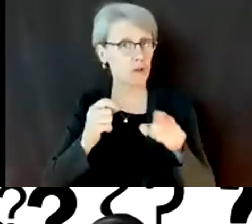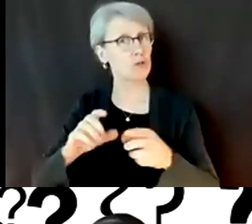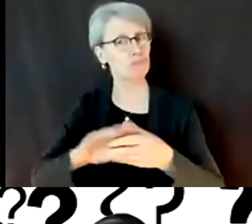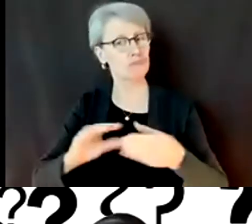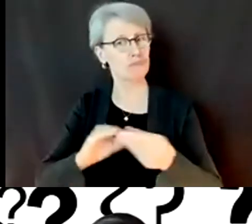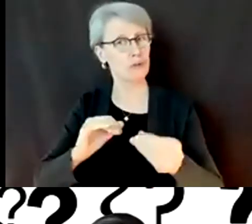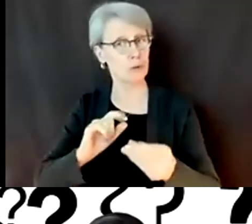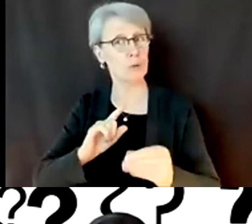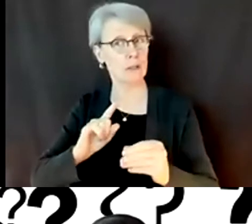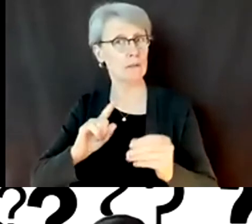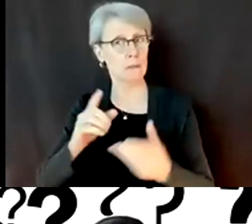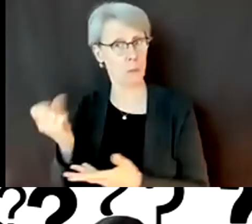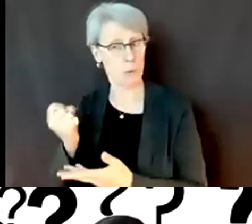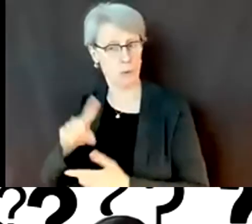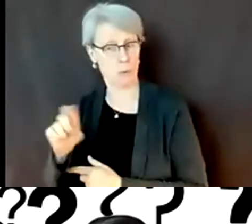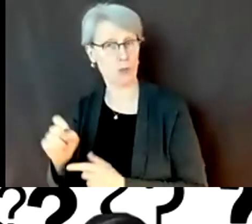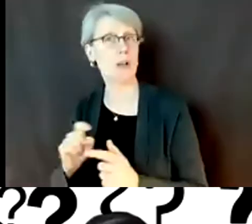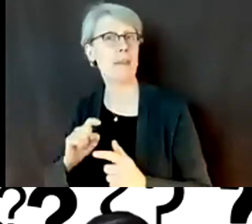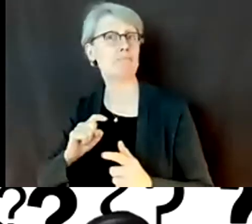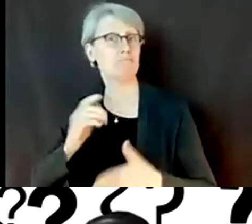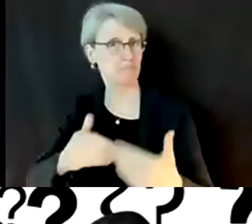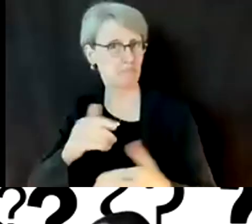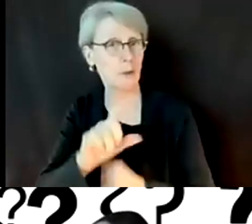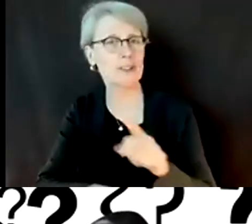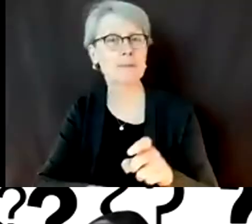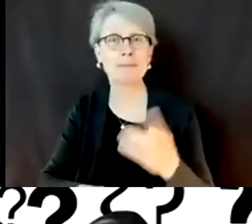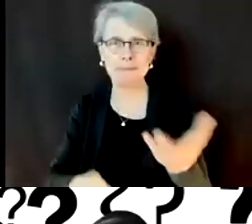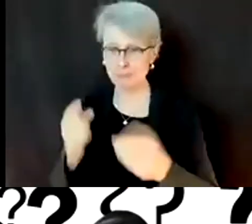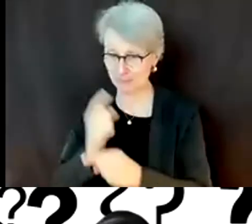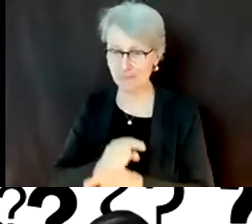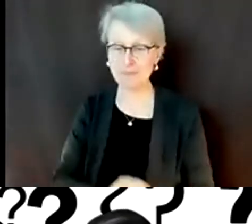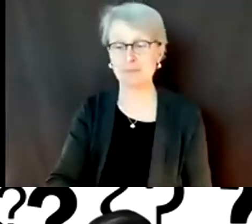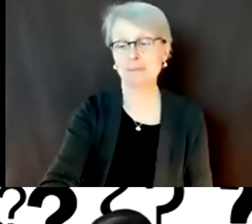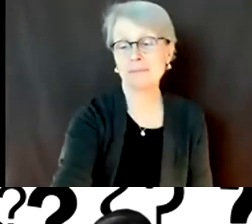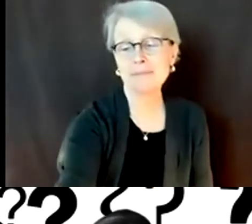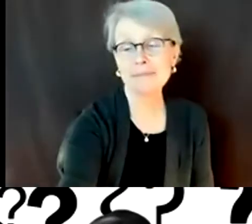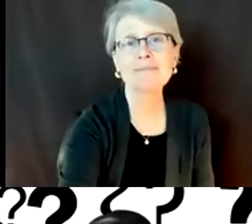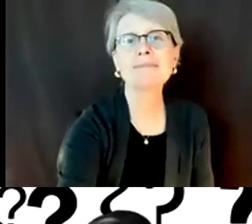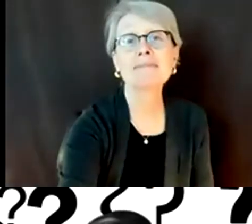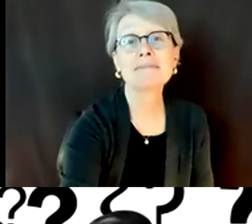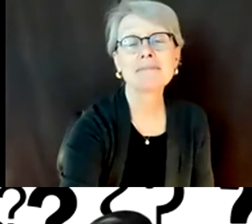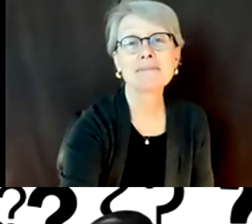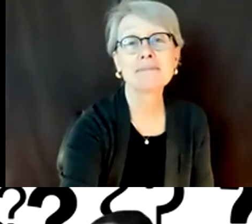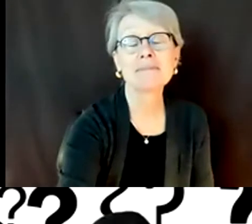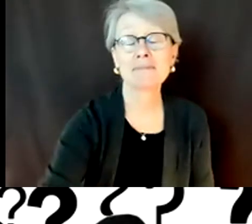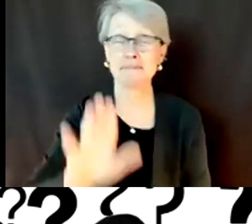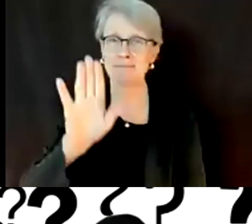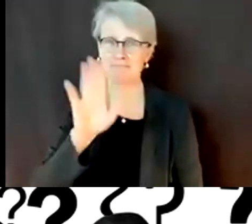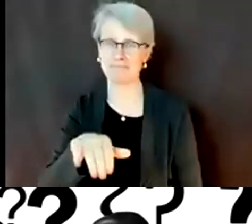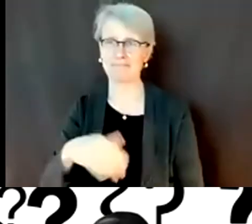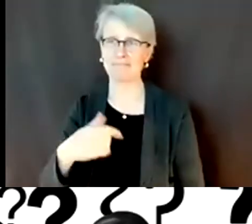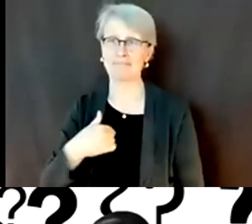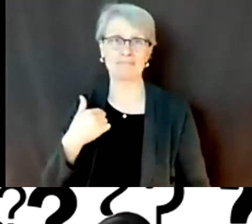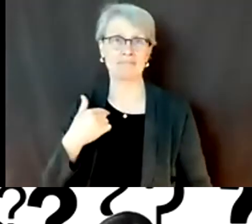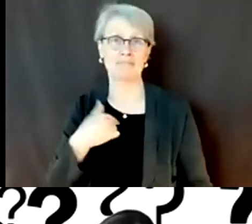in. Yeah, Over to that's you, what we're Anne. here for. Hi. Hi, everyone. I'm always excited to show up for Sue